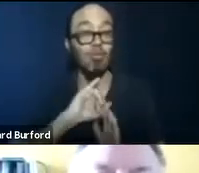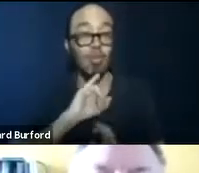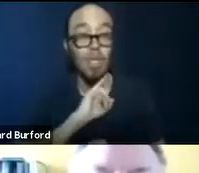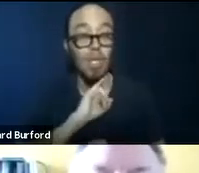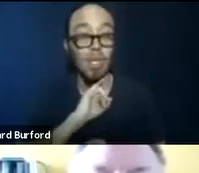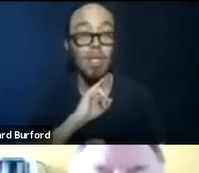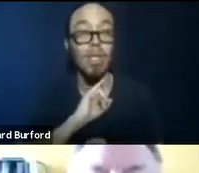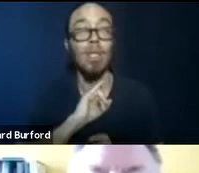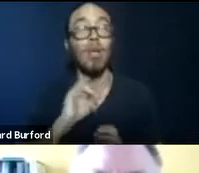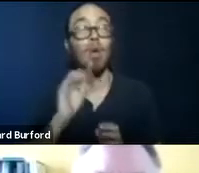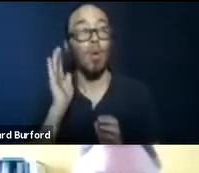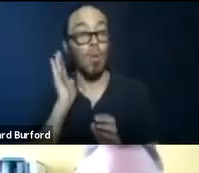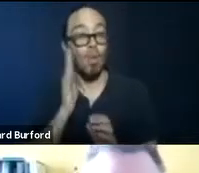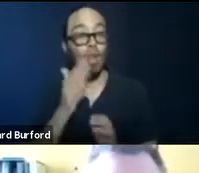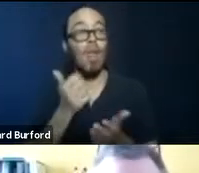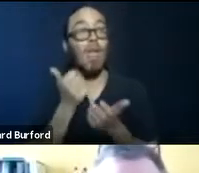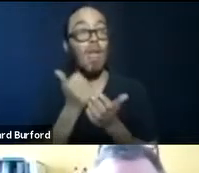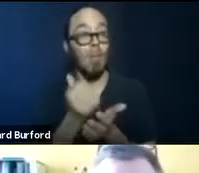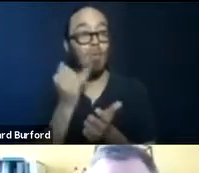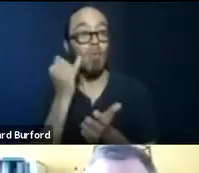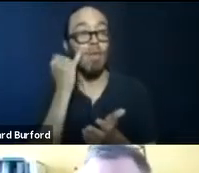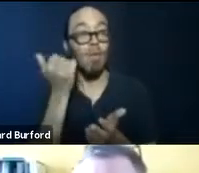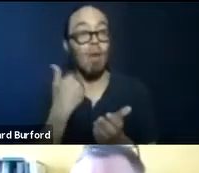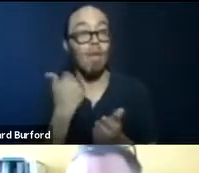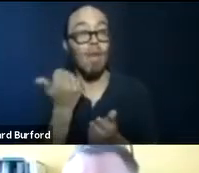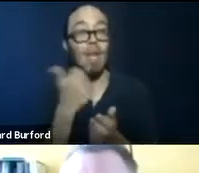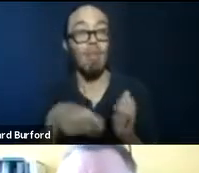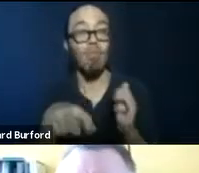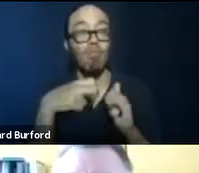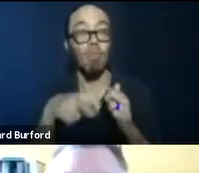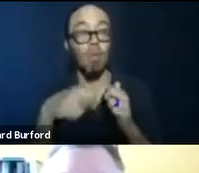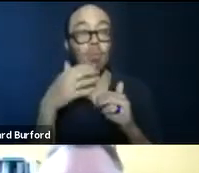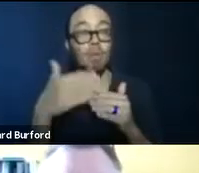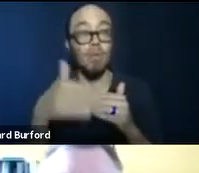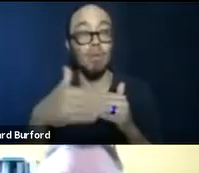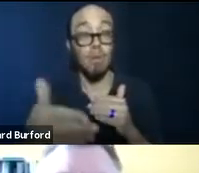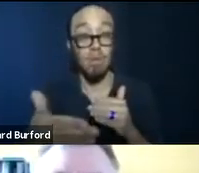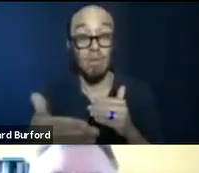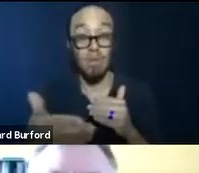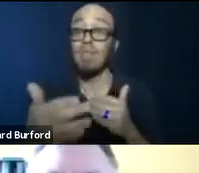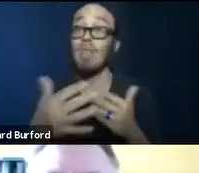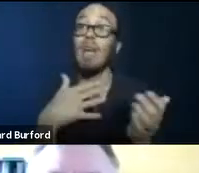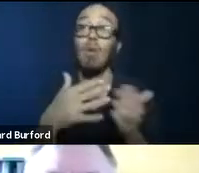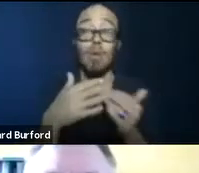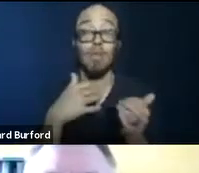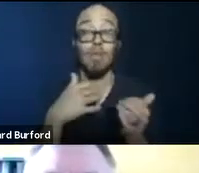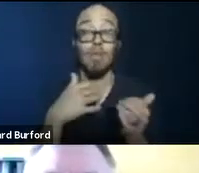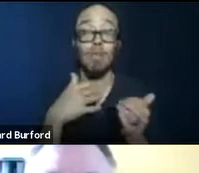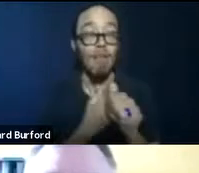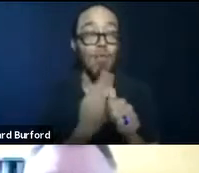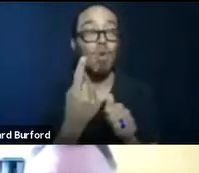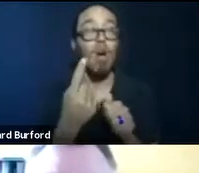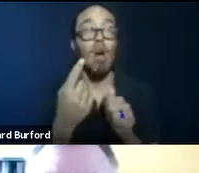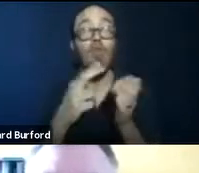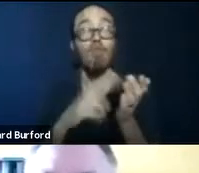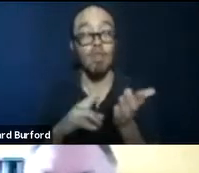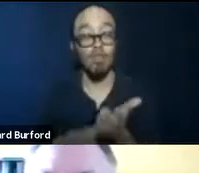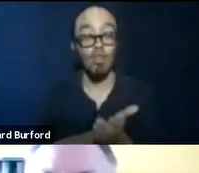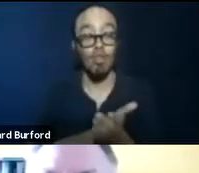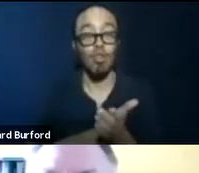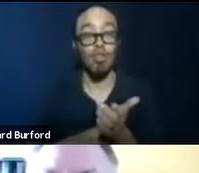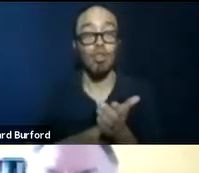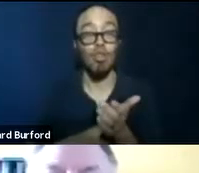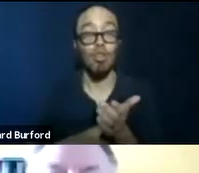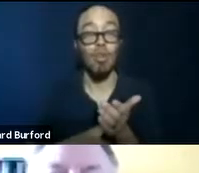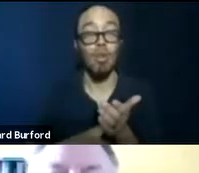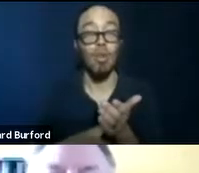To Access Israel, who will help you as we go along. In any case, all those registered will receive a recording of this webinar